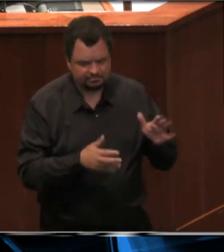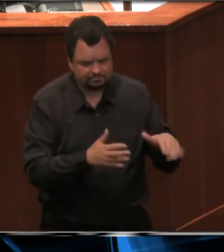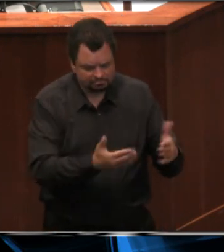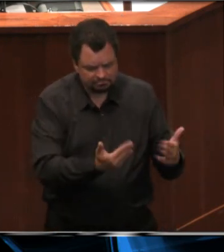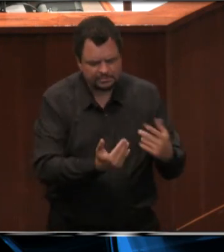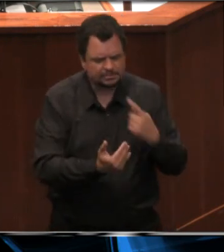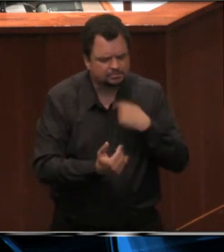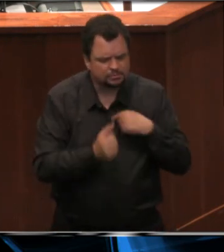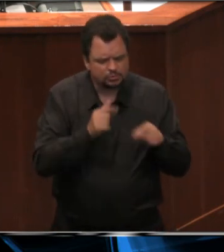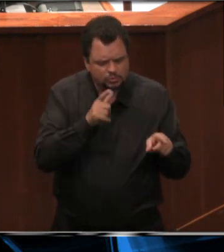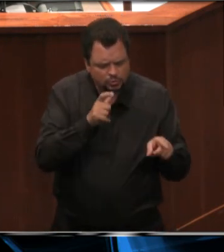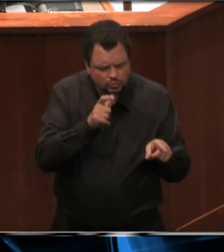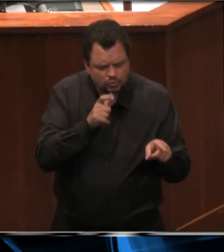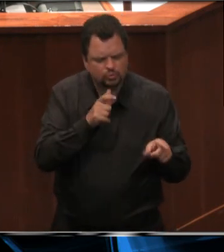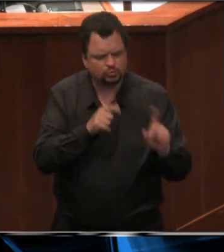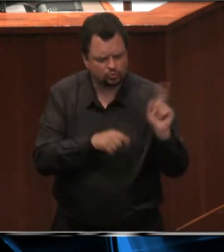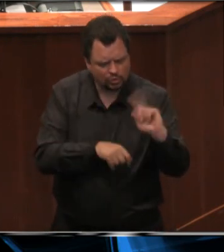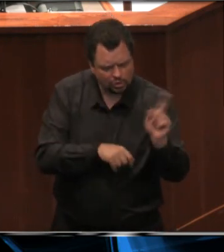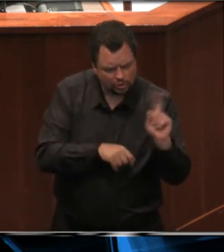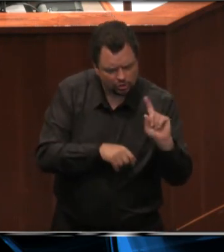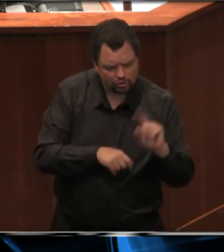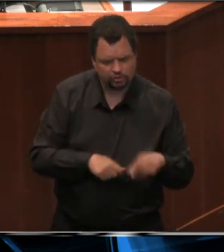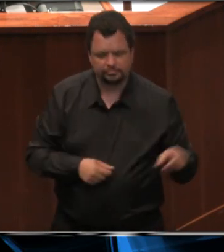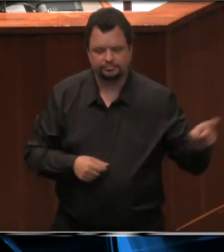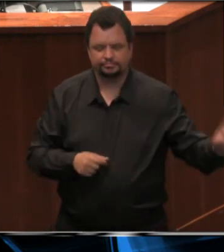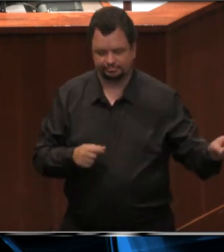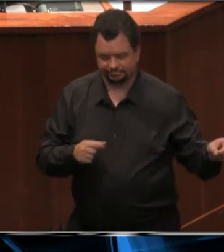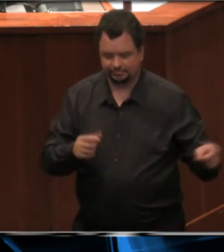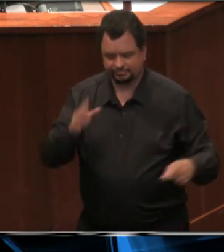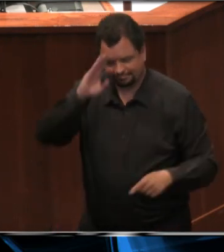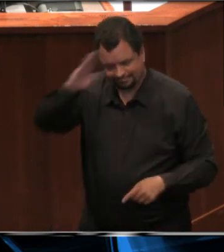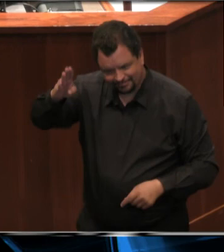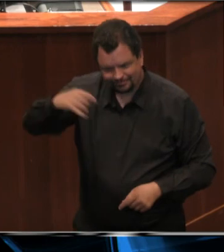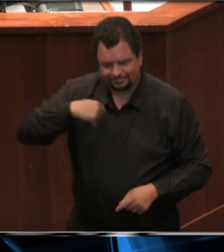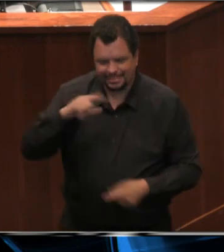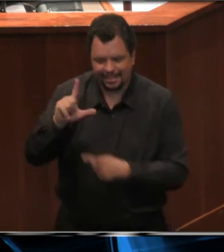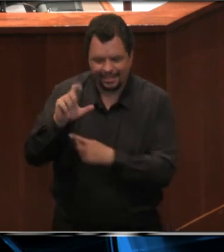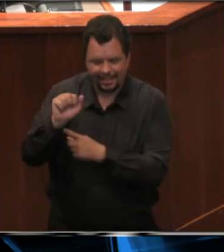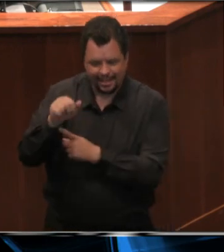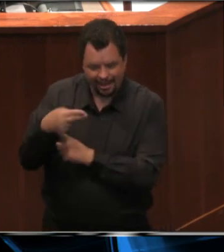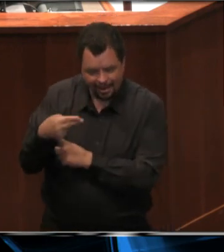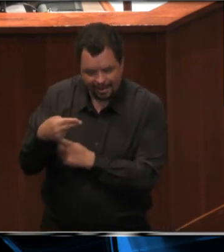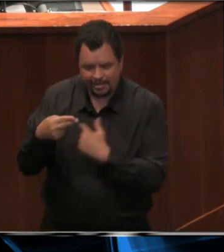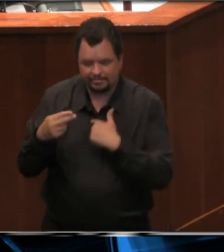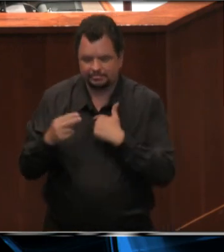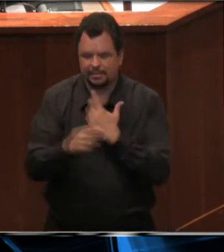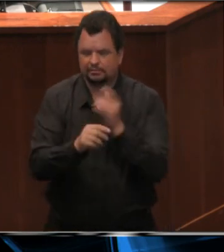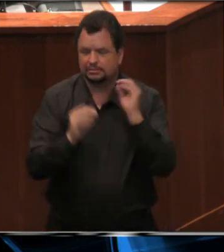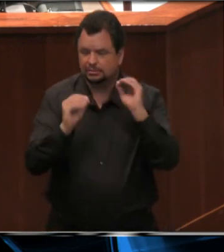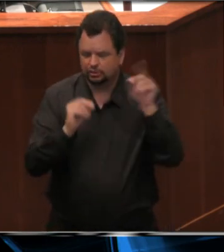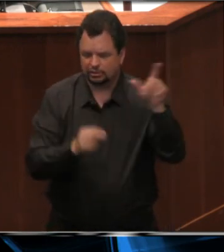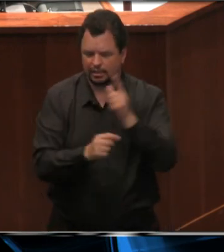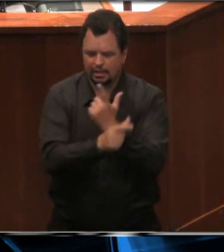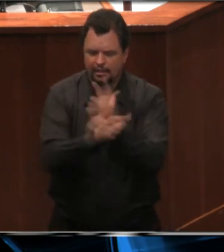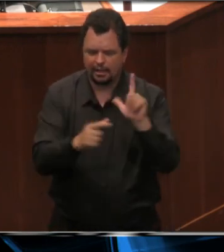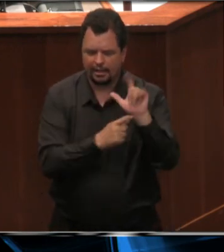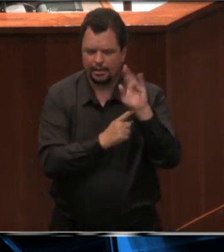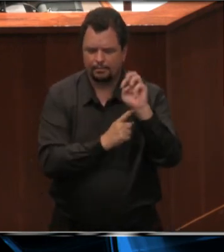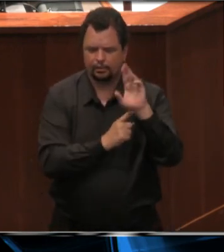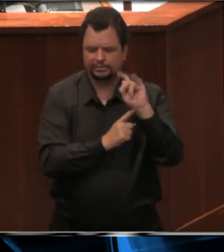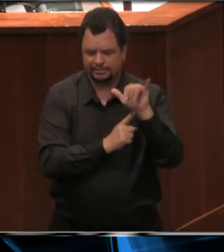My name is Leah Reckless. I'm a teacher at Liberty High School in Academy School District